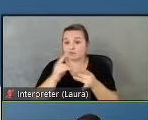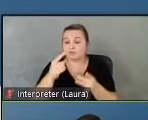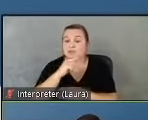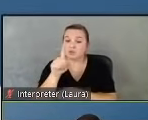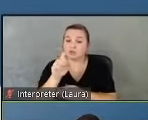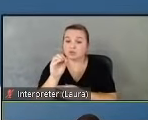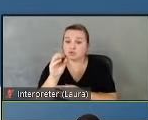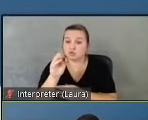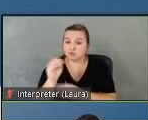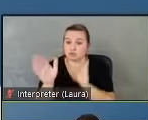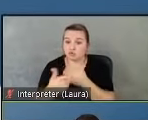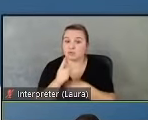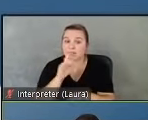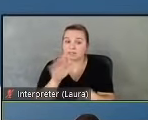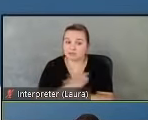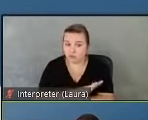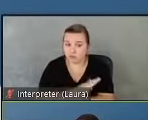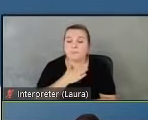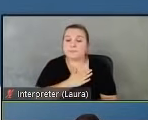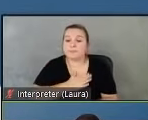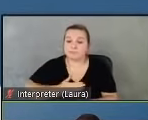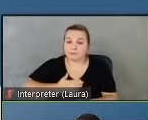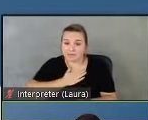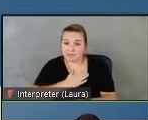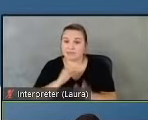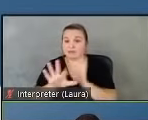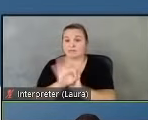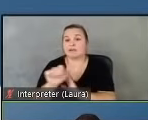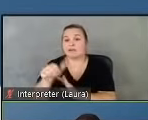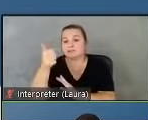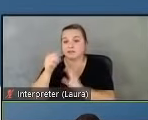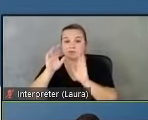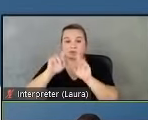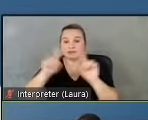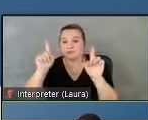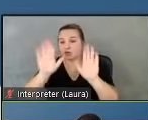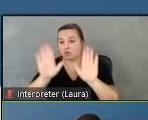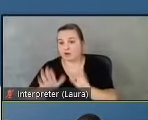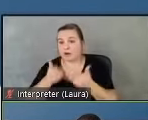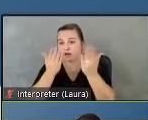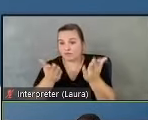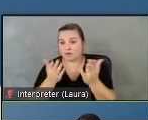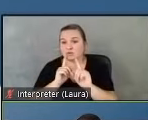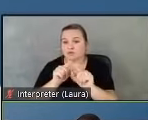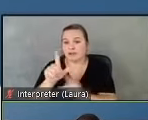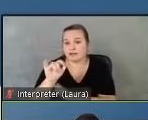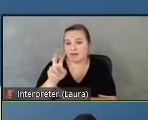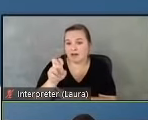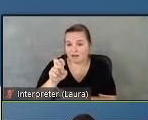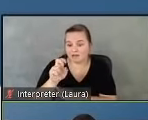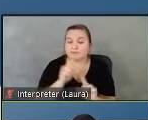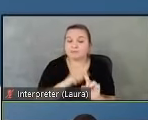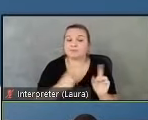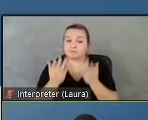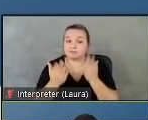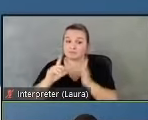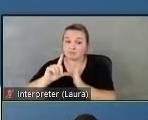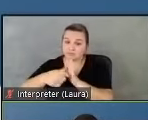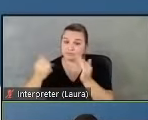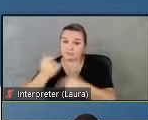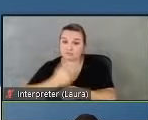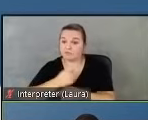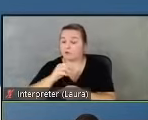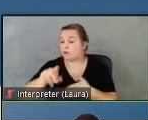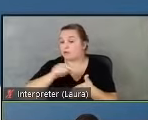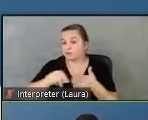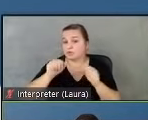is full, please select another great offering to attend live. But then maybe later today or this week,